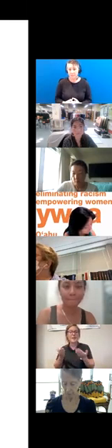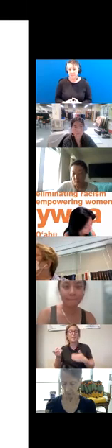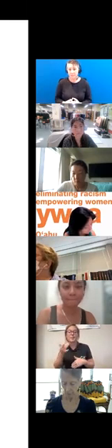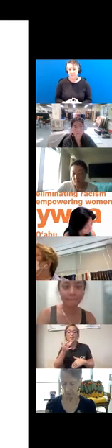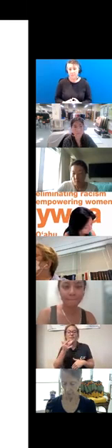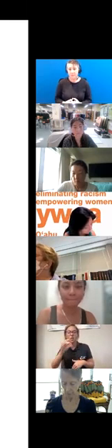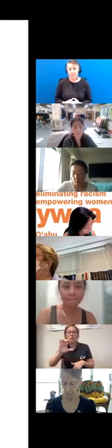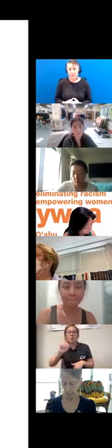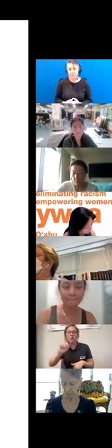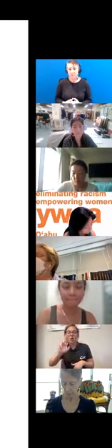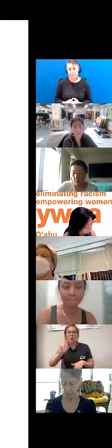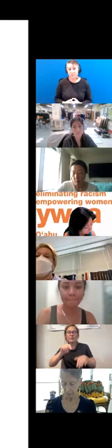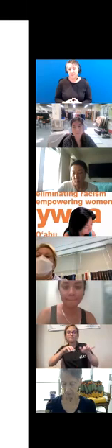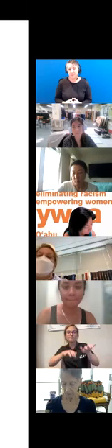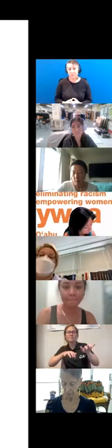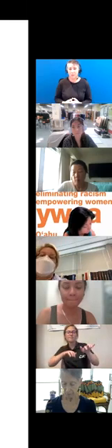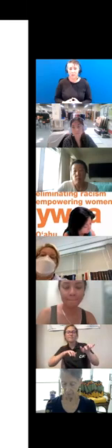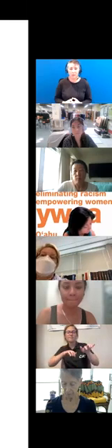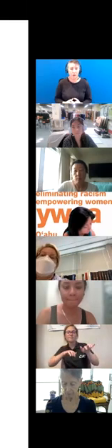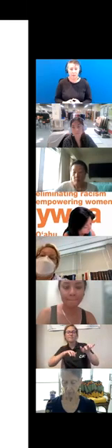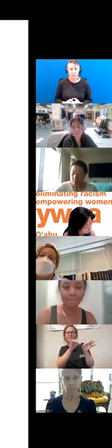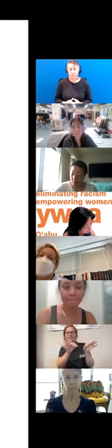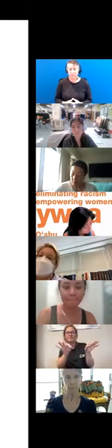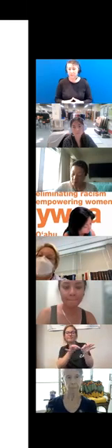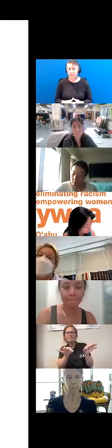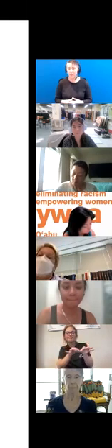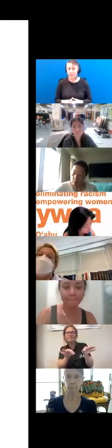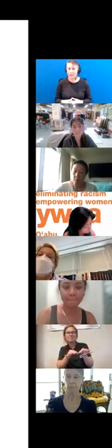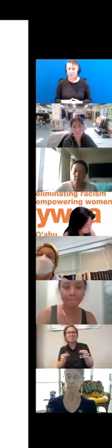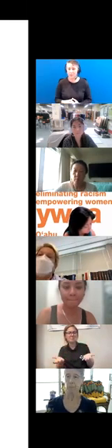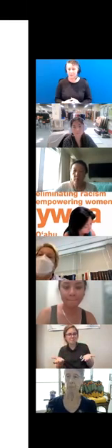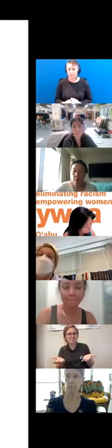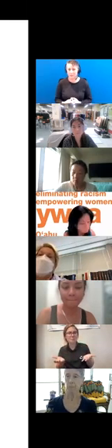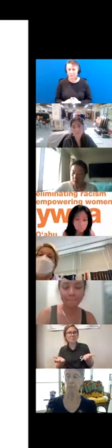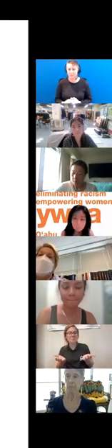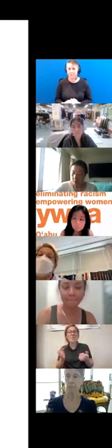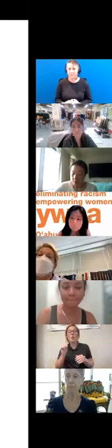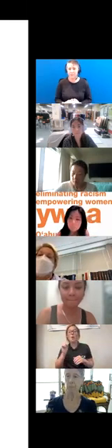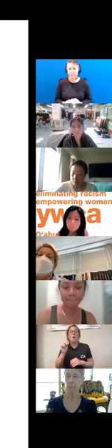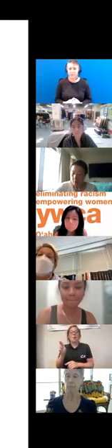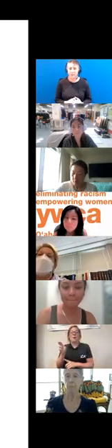deaf people, they might prefer a CART, which is like a closed captioning system.